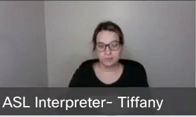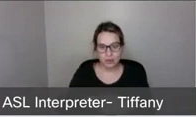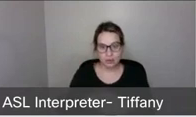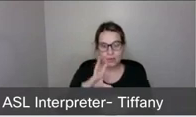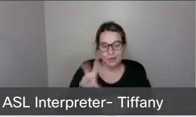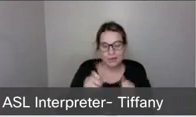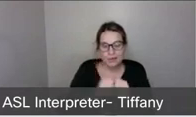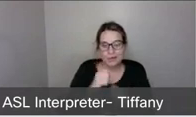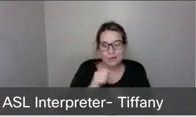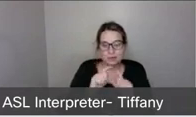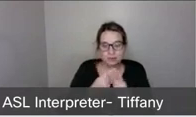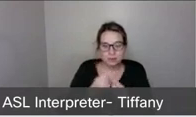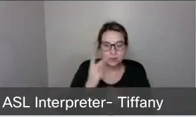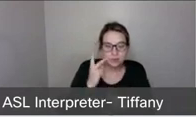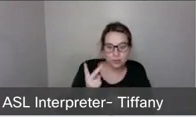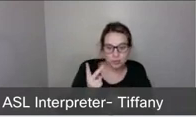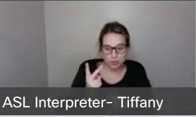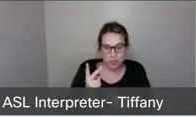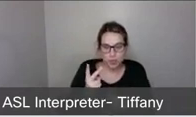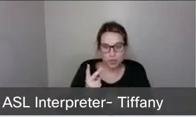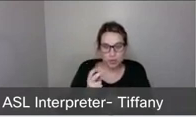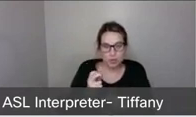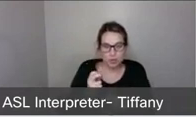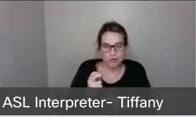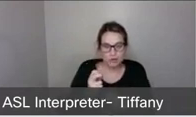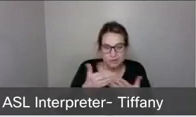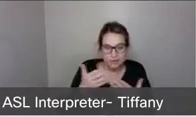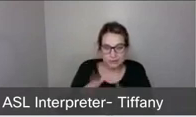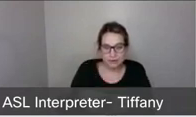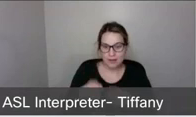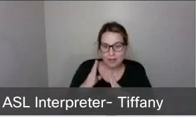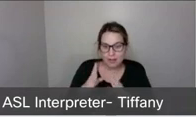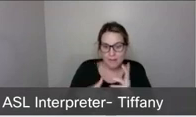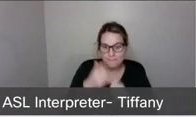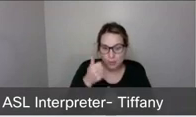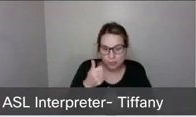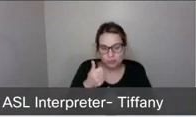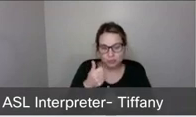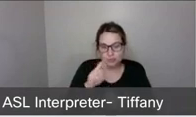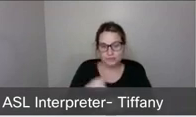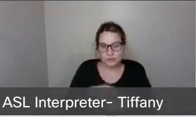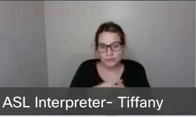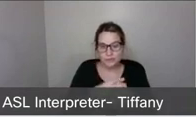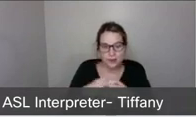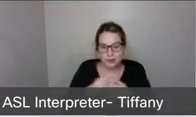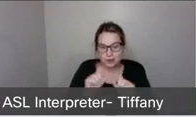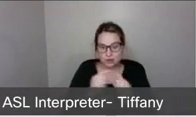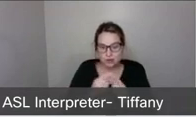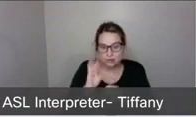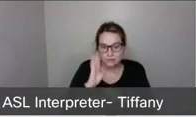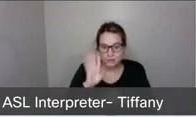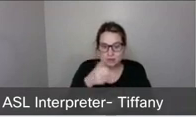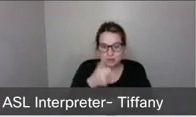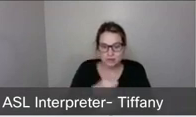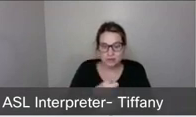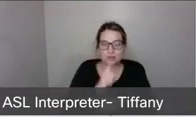so if we begin to look at the factors that allow the majority Native American districts to be created, it is